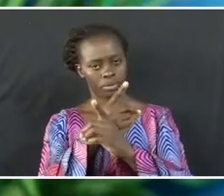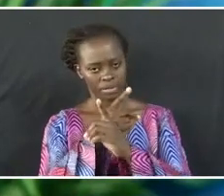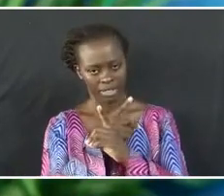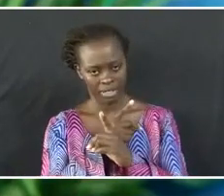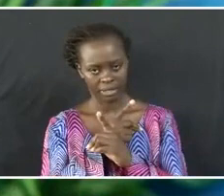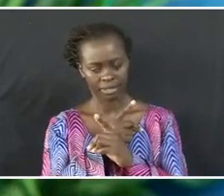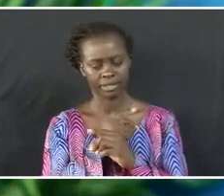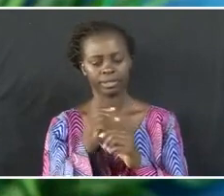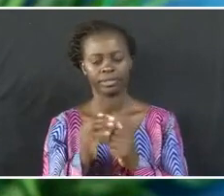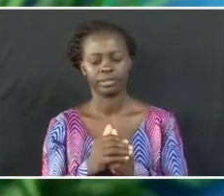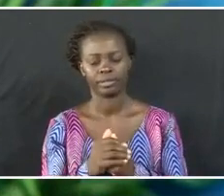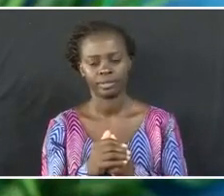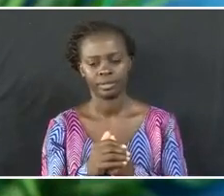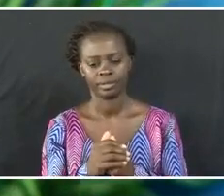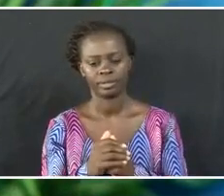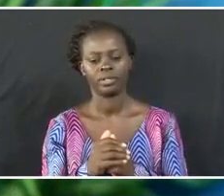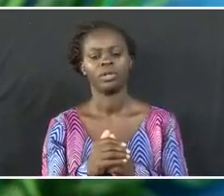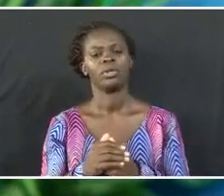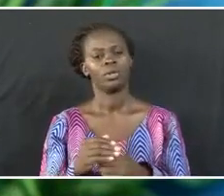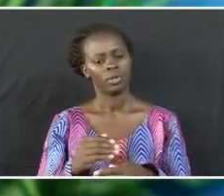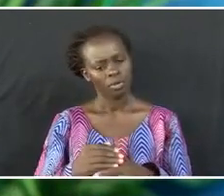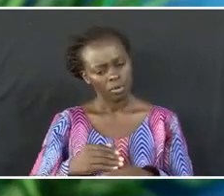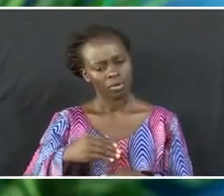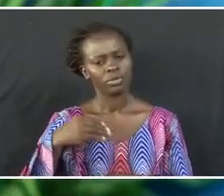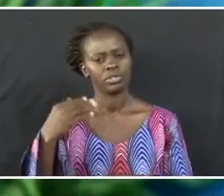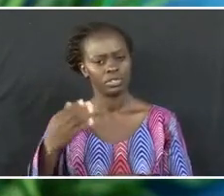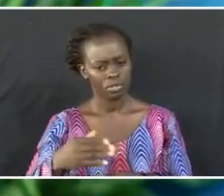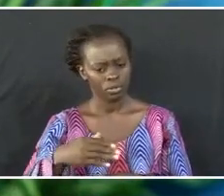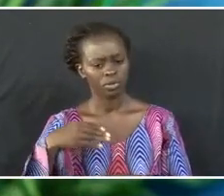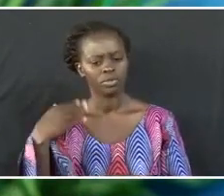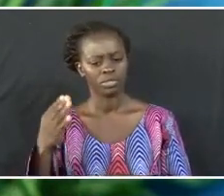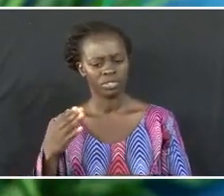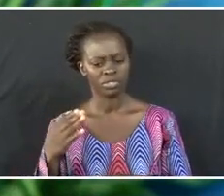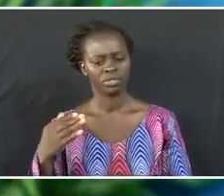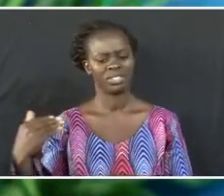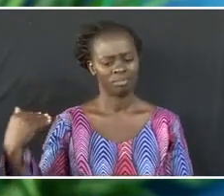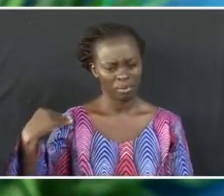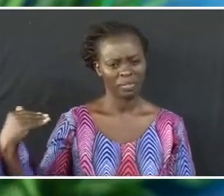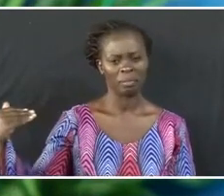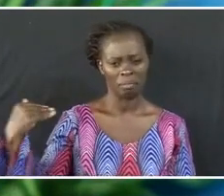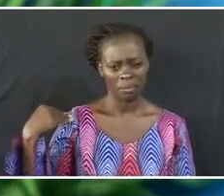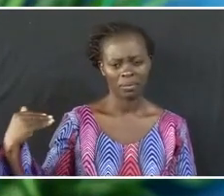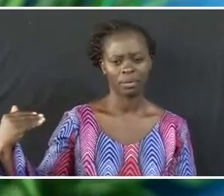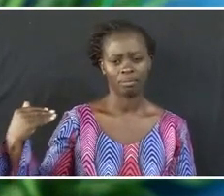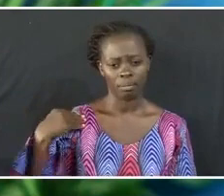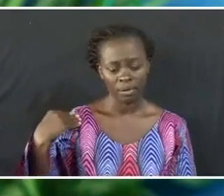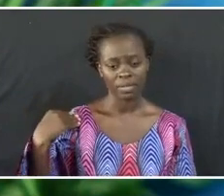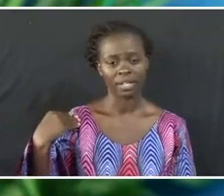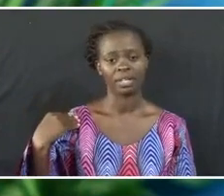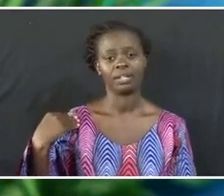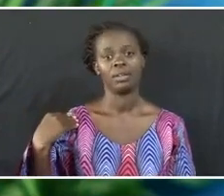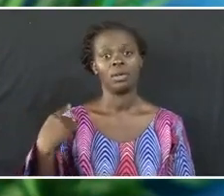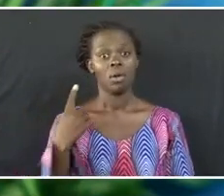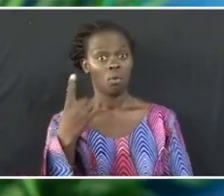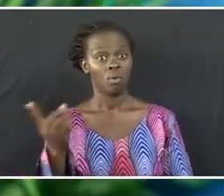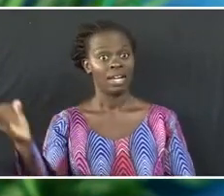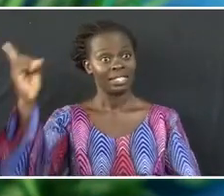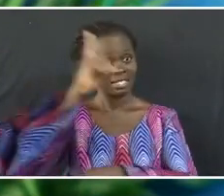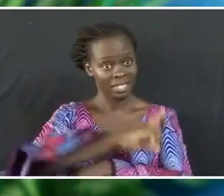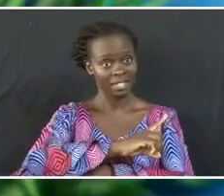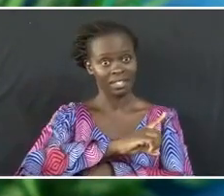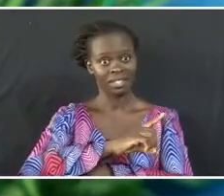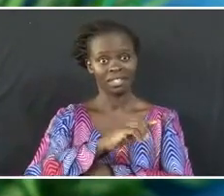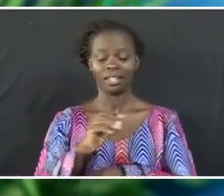his strength. Over and over she begged him until Samson got tired of hearing her